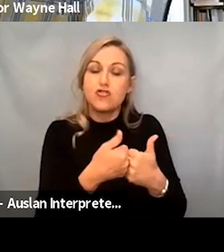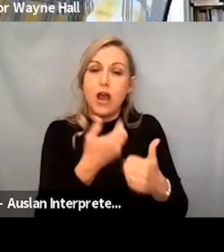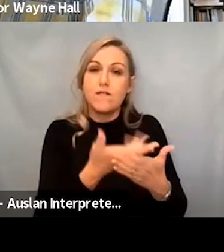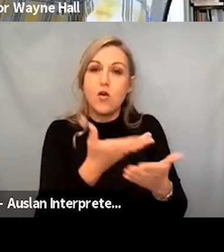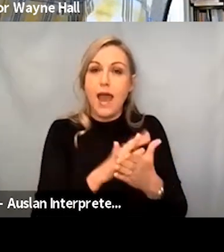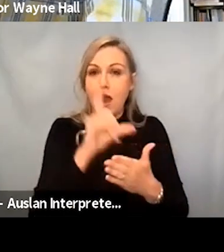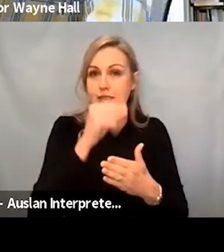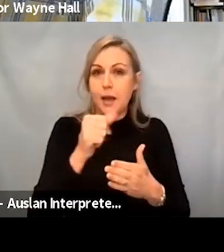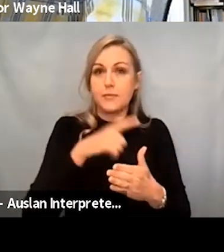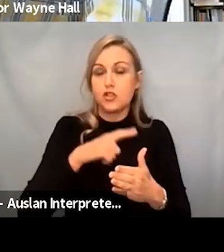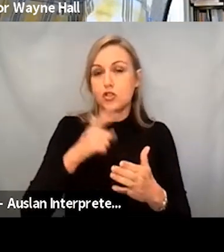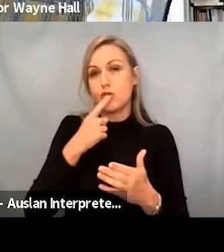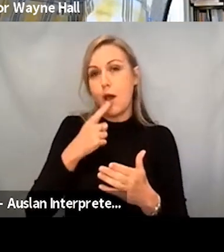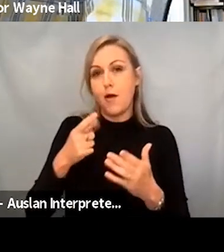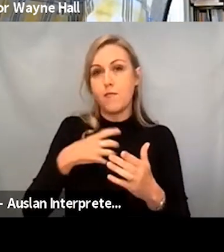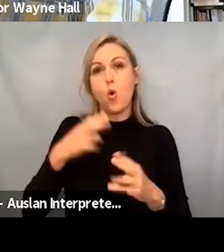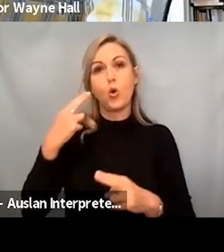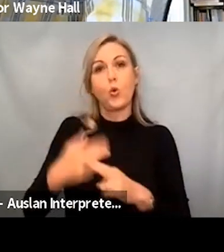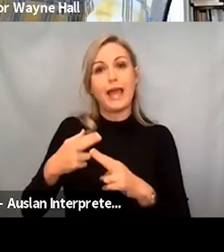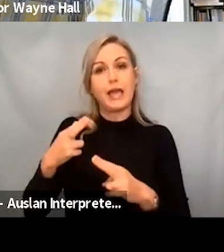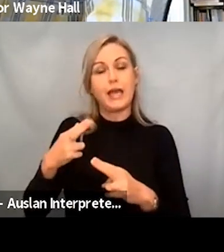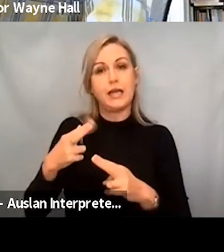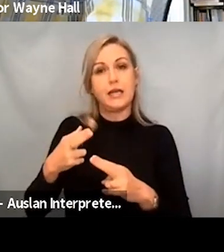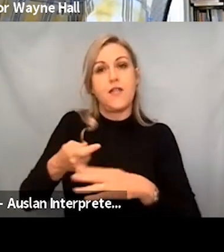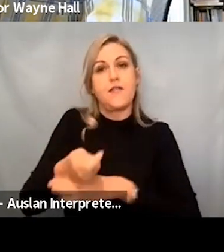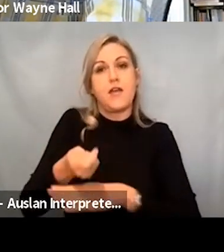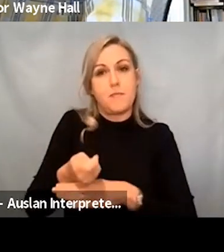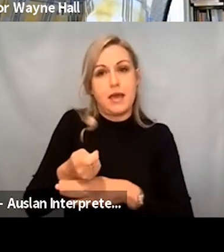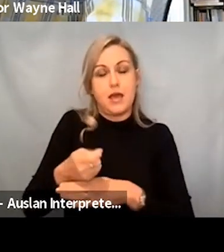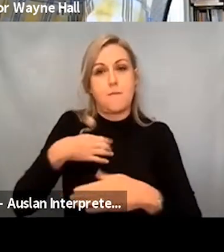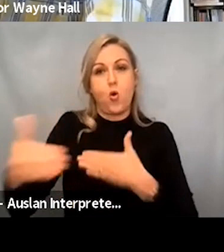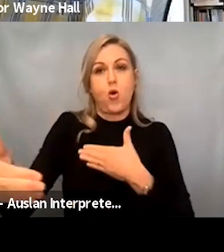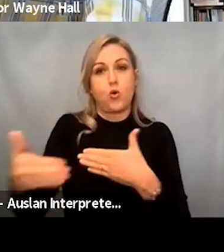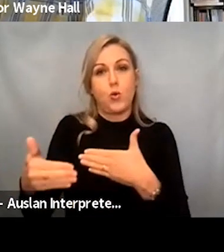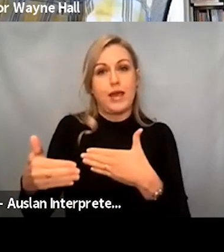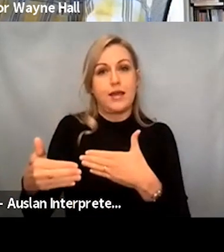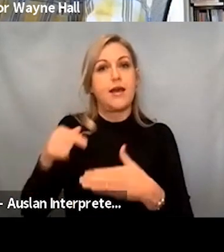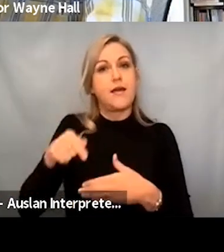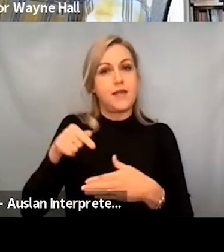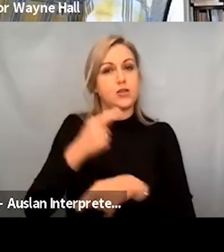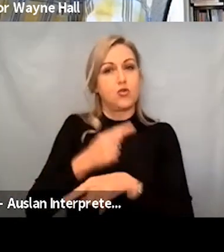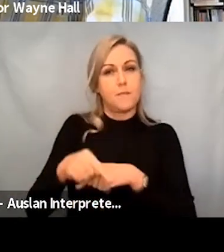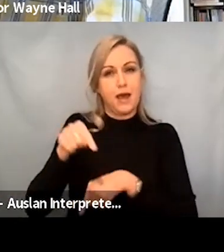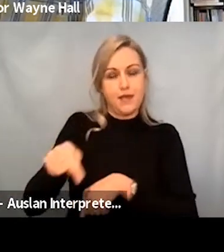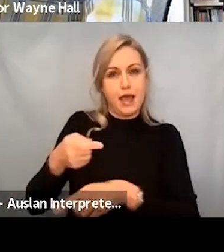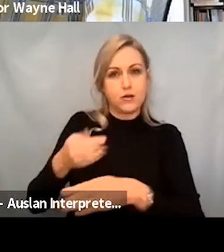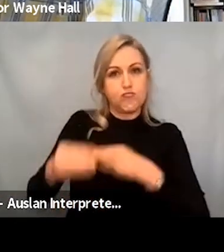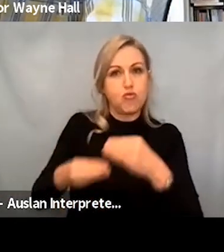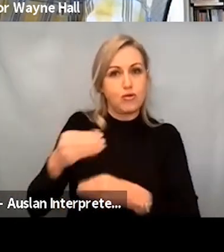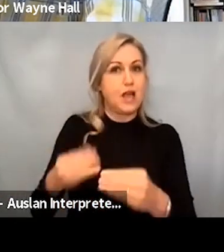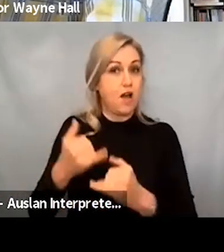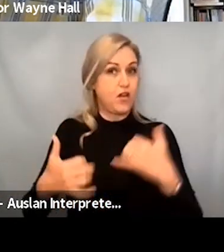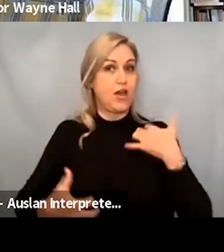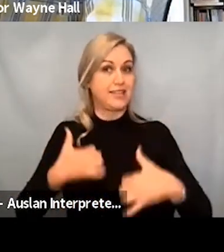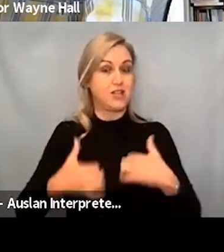compressed psychotherapeutic approach. And so it's the psychotherapeutic assisted aspect that I'm pretty excited in the kind of